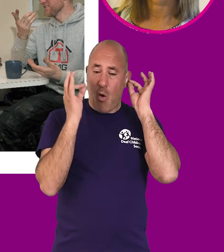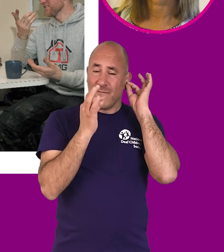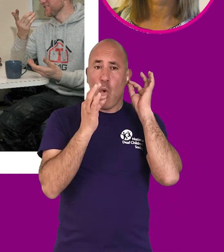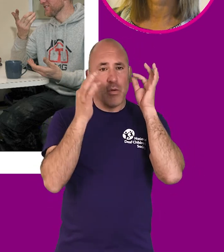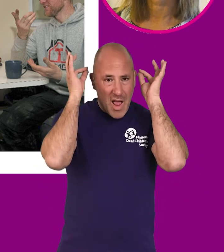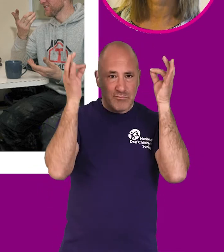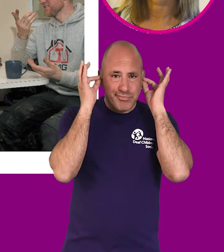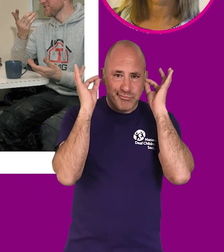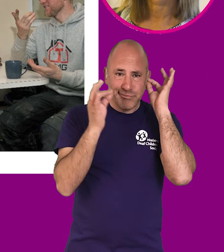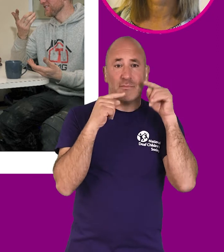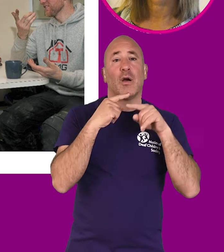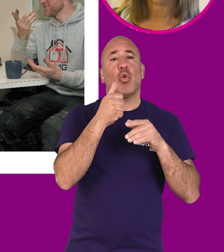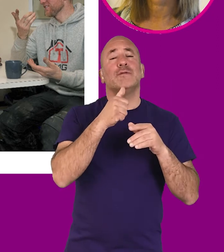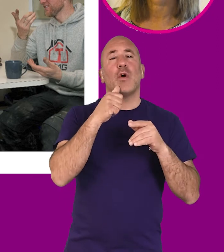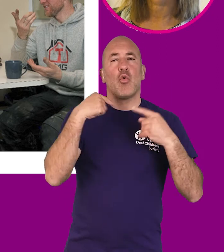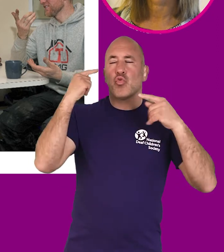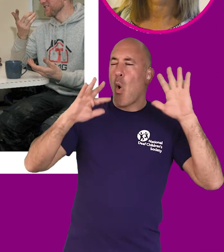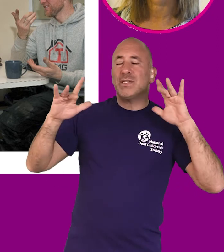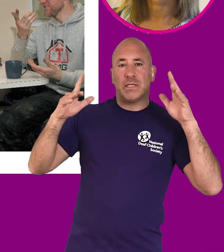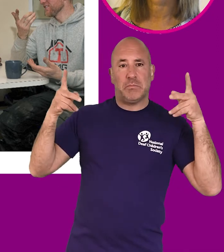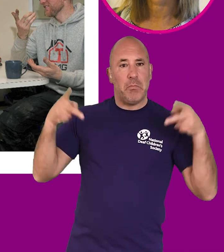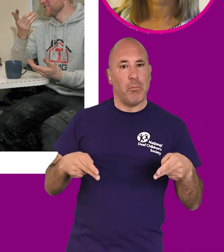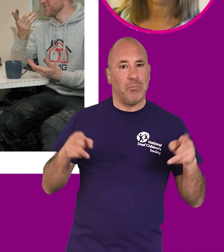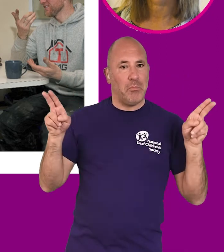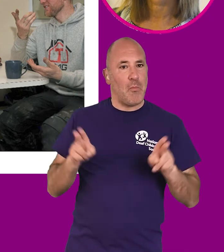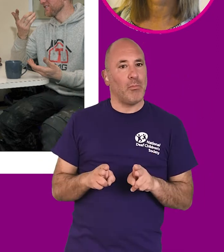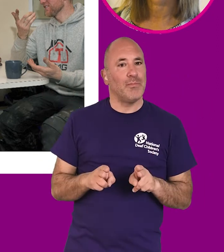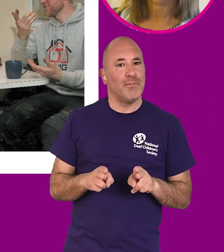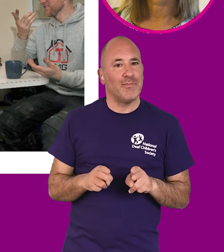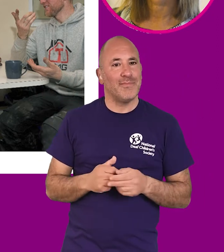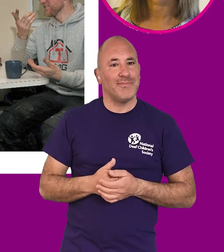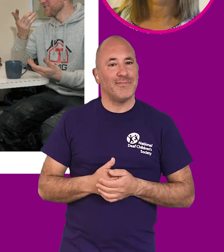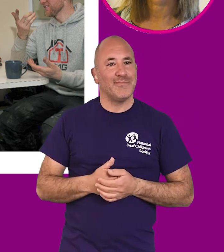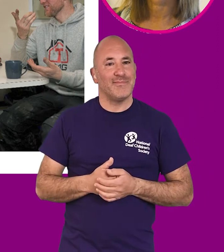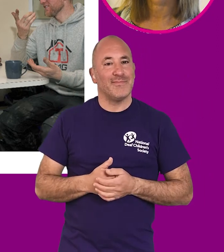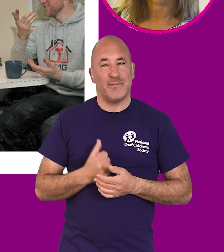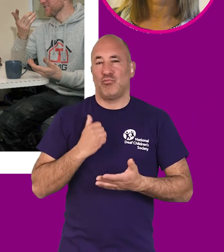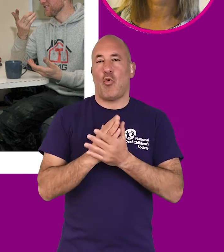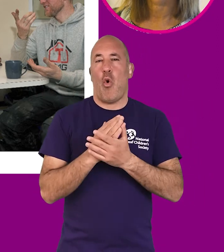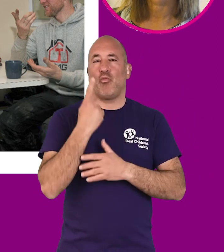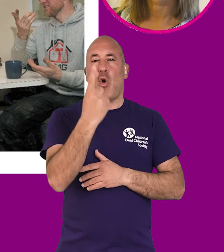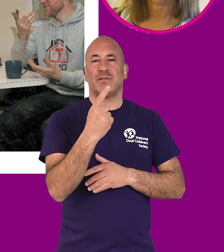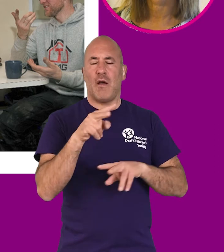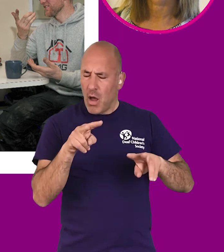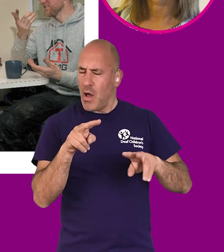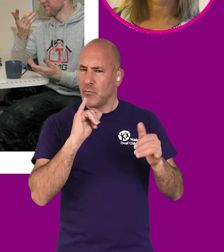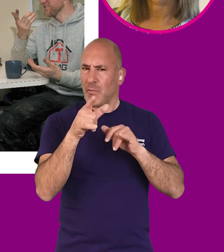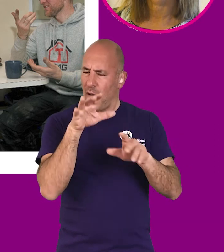any background noise. And I'm sure that you sometimes find that clearer yourselves.